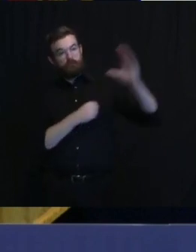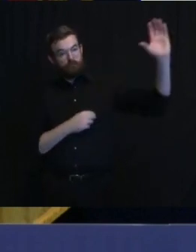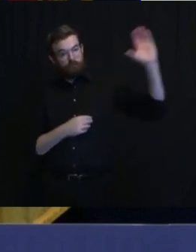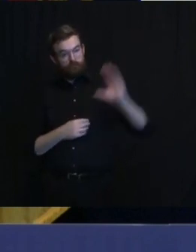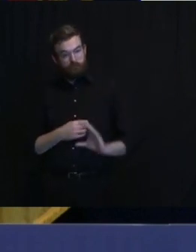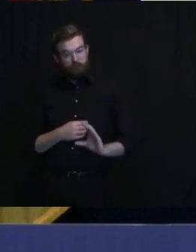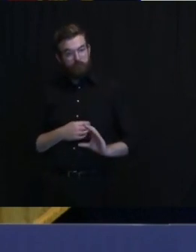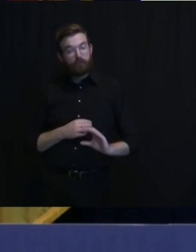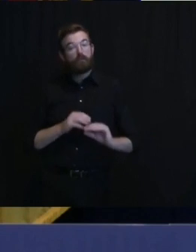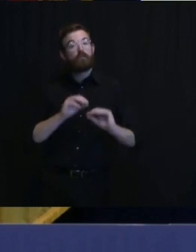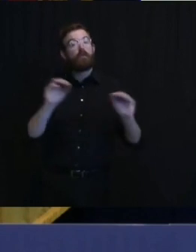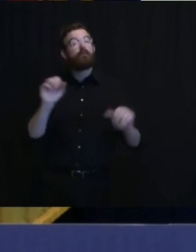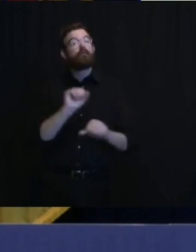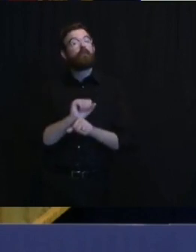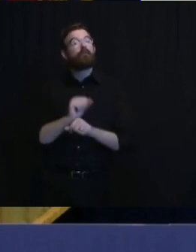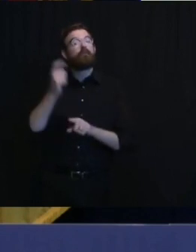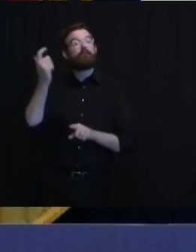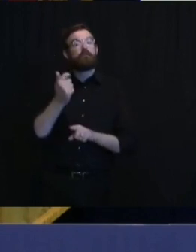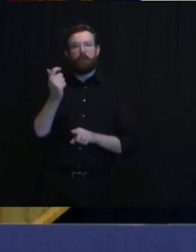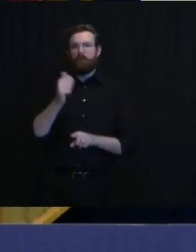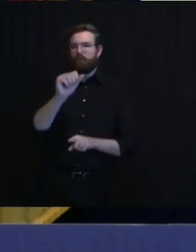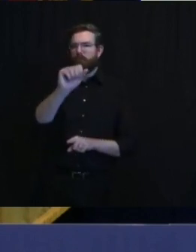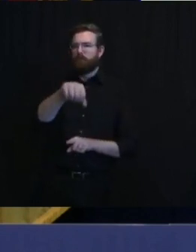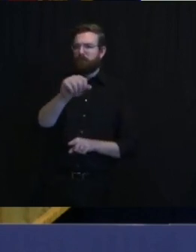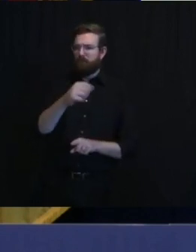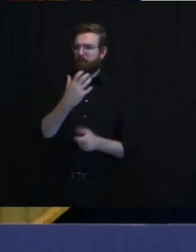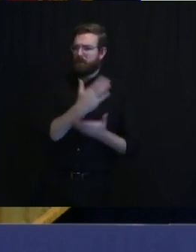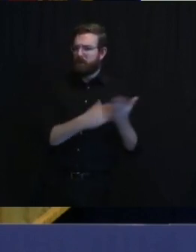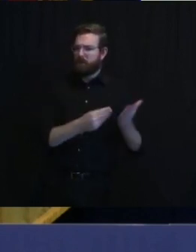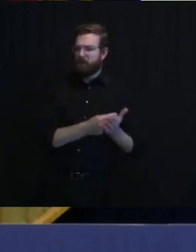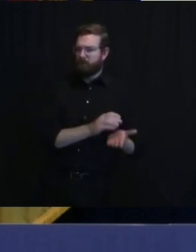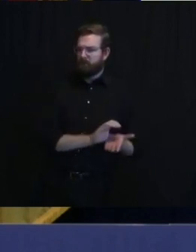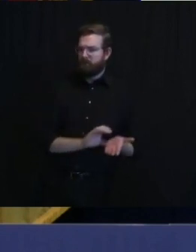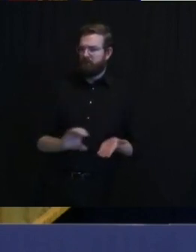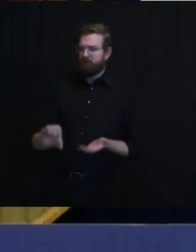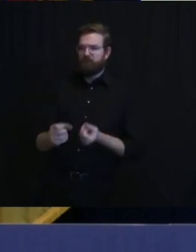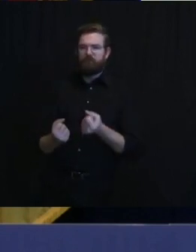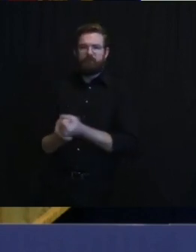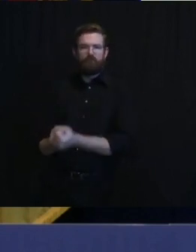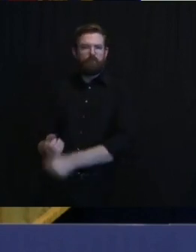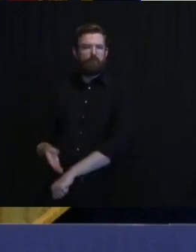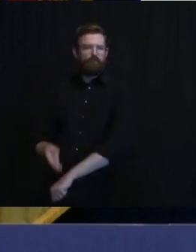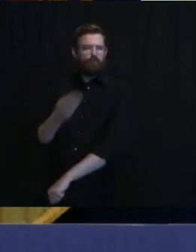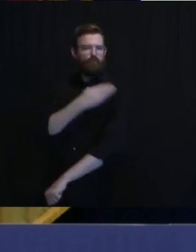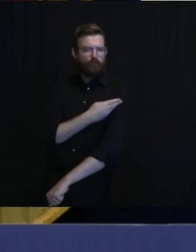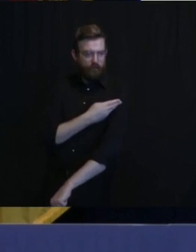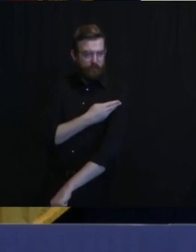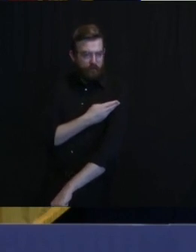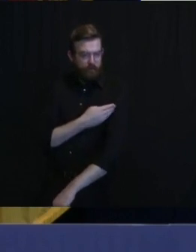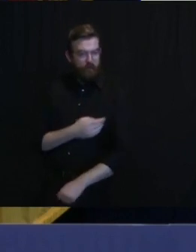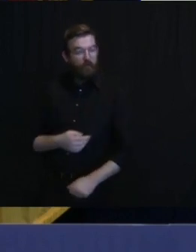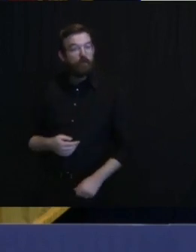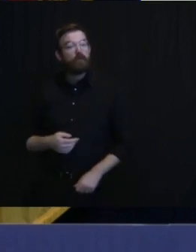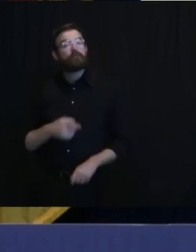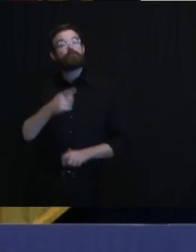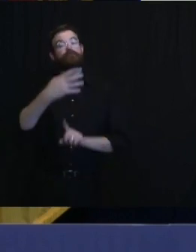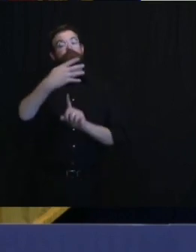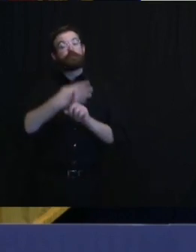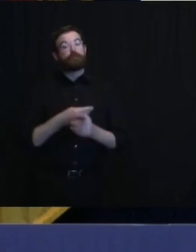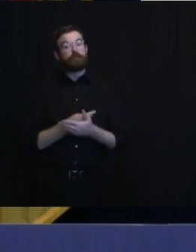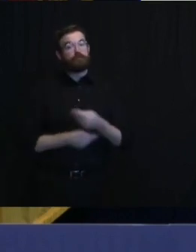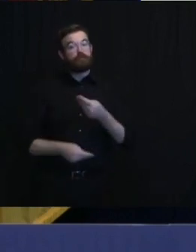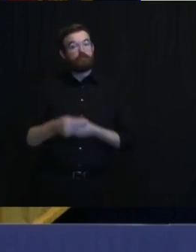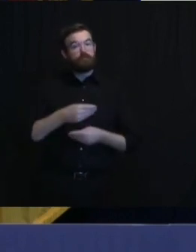Matt, that we passed, we had $5.2 billion of cuts or deferred expenditures, including a lot of things that are near and dear to us and me